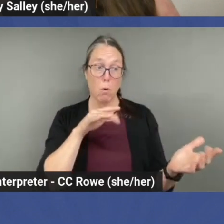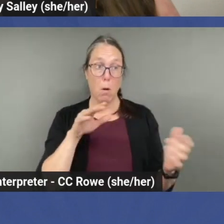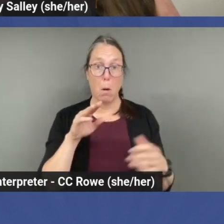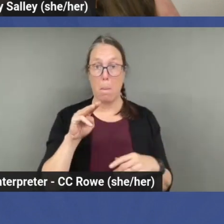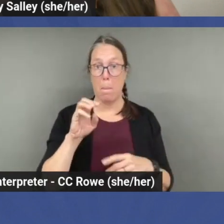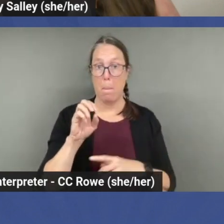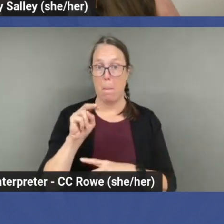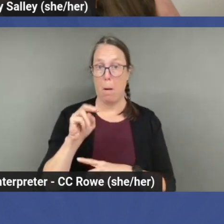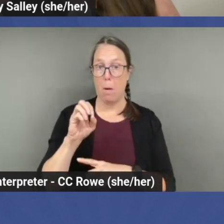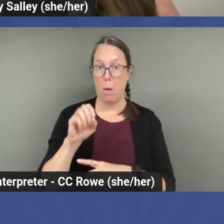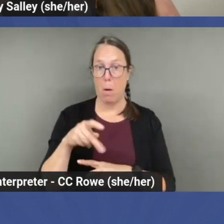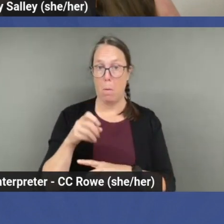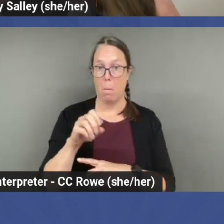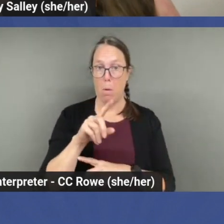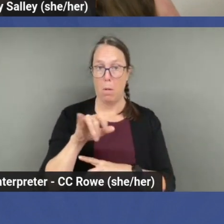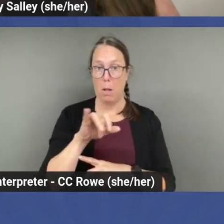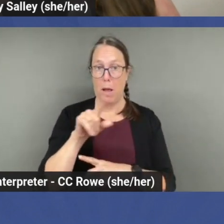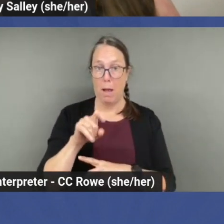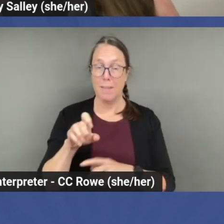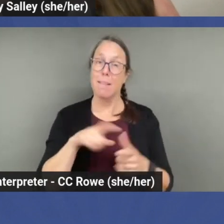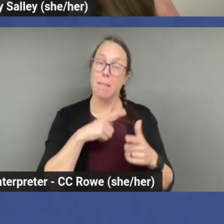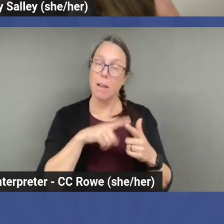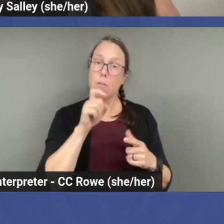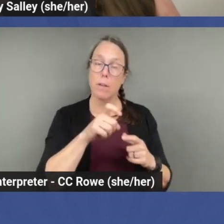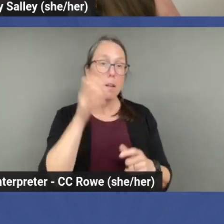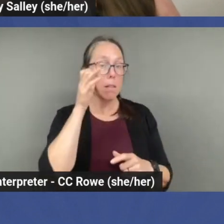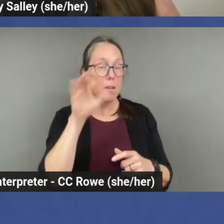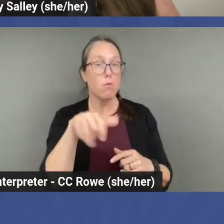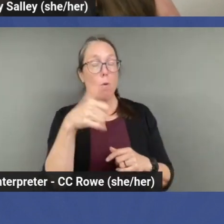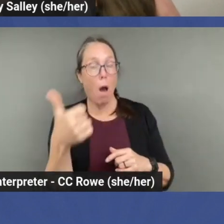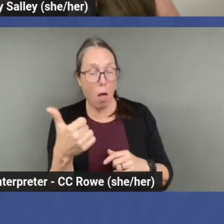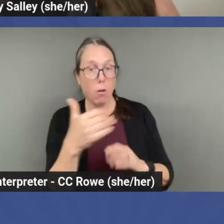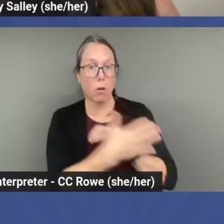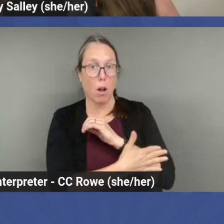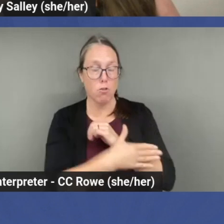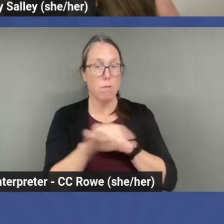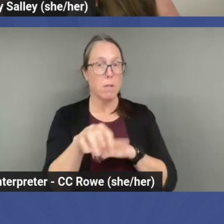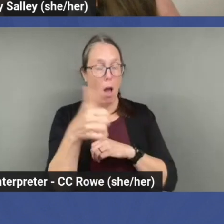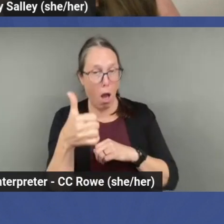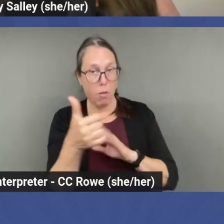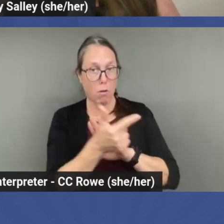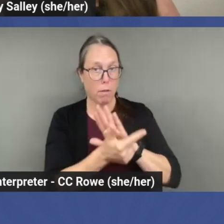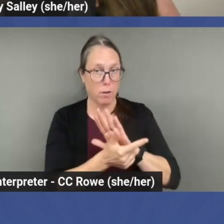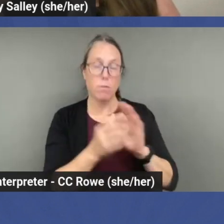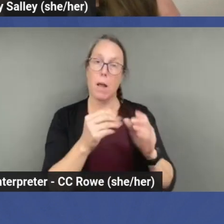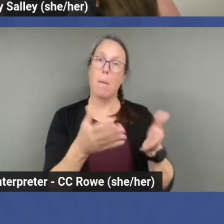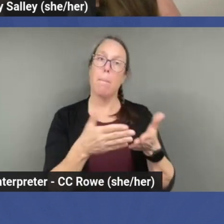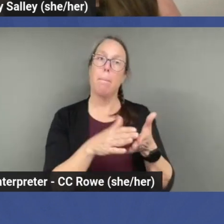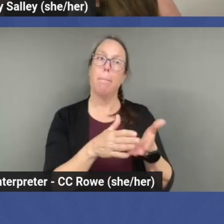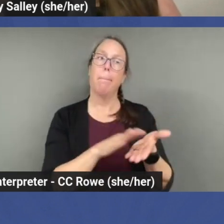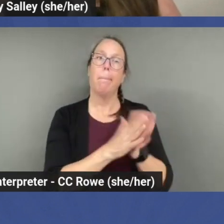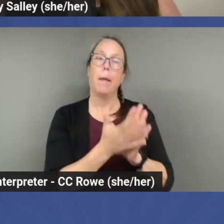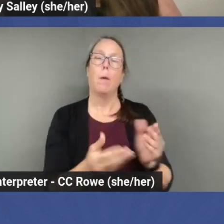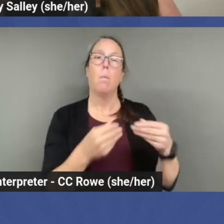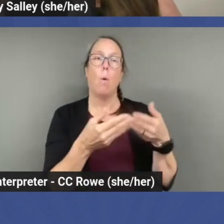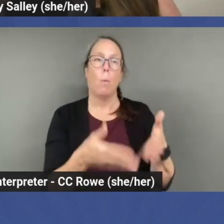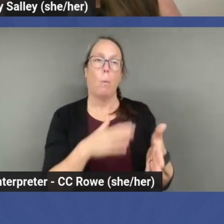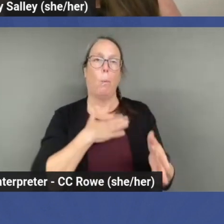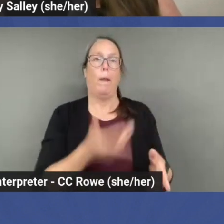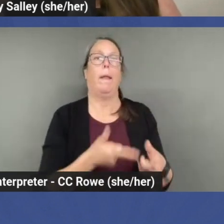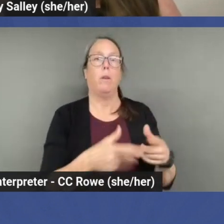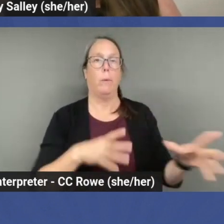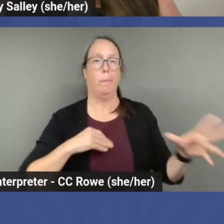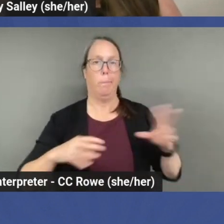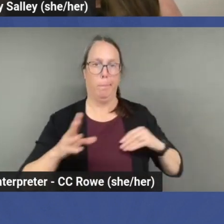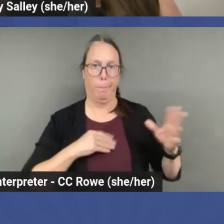to listen to other countries, to listen to other legislation and be more open, no? And if they have open dialogues with people here, other organizations,